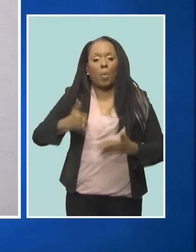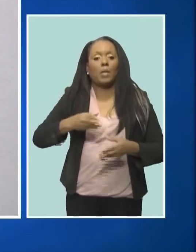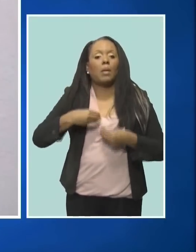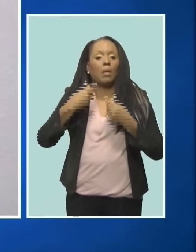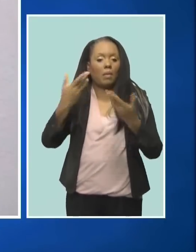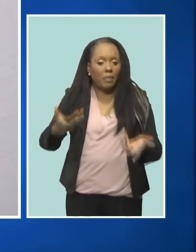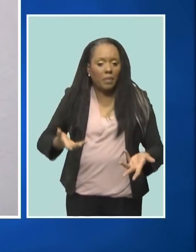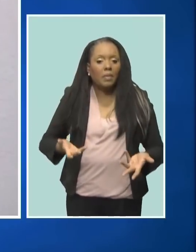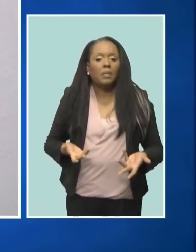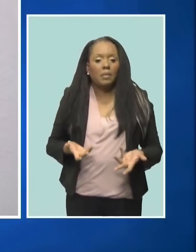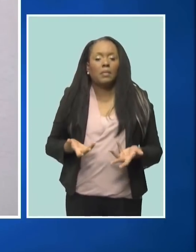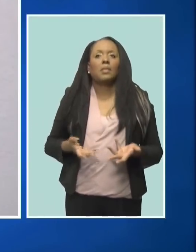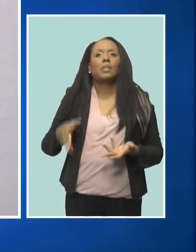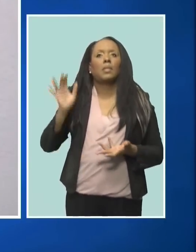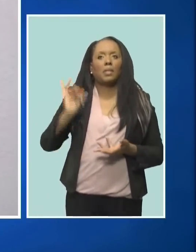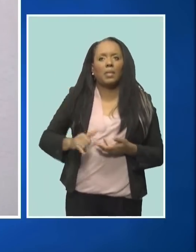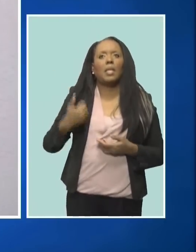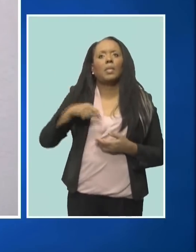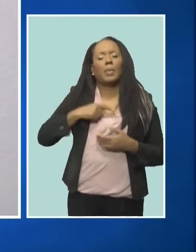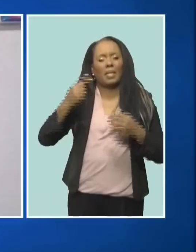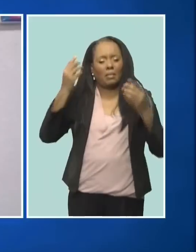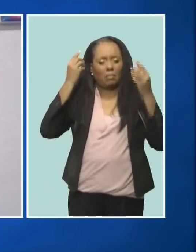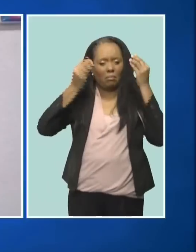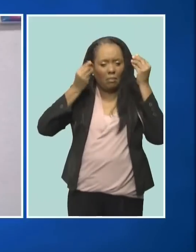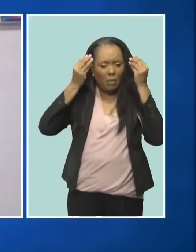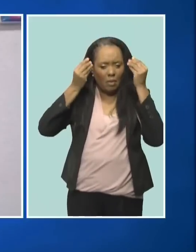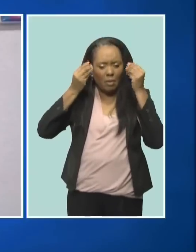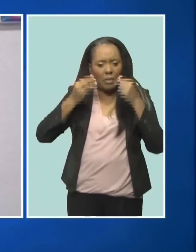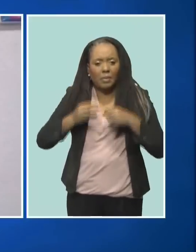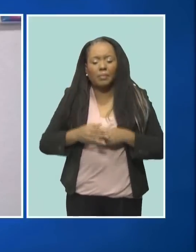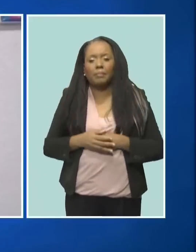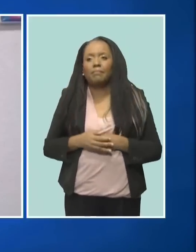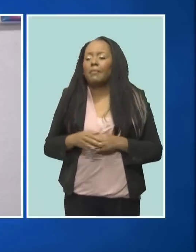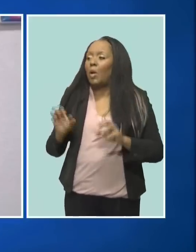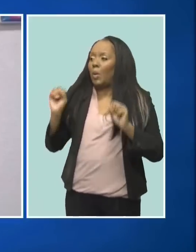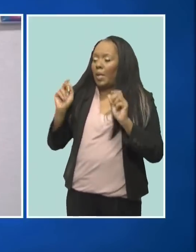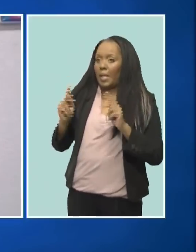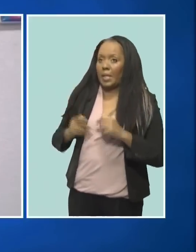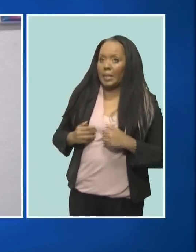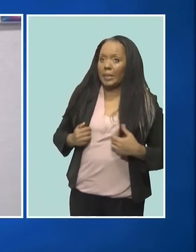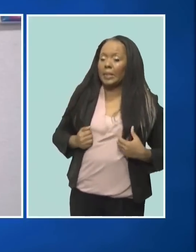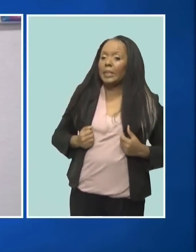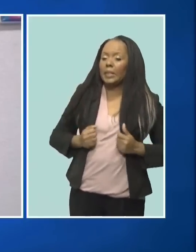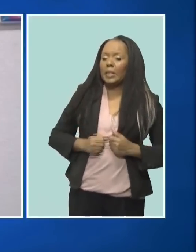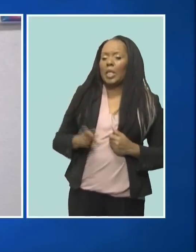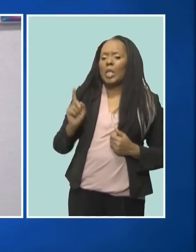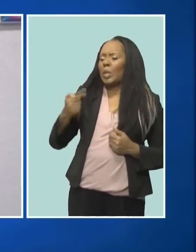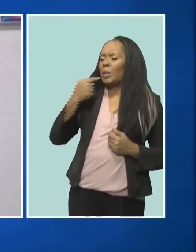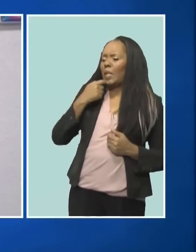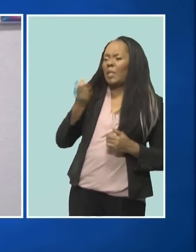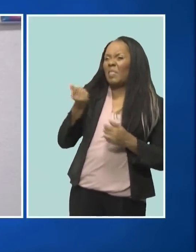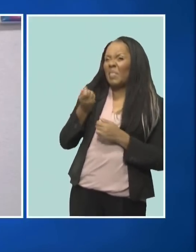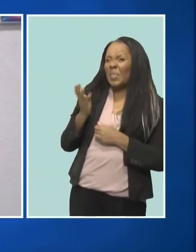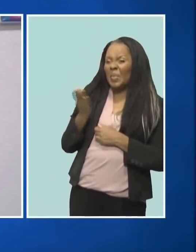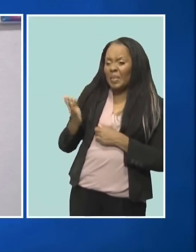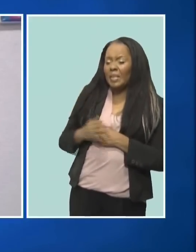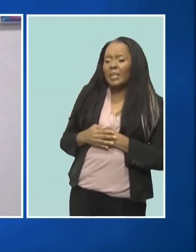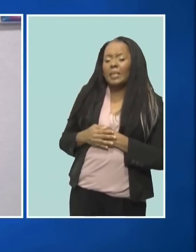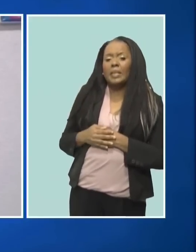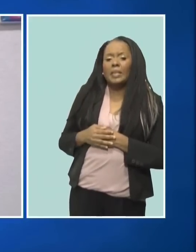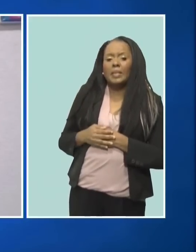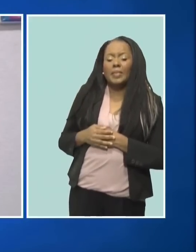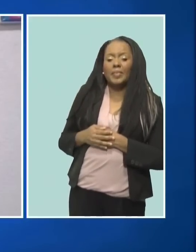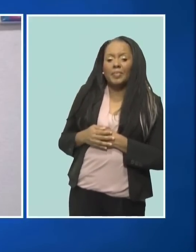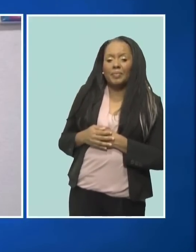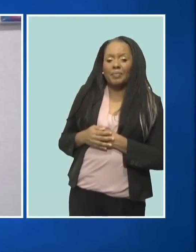the considerations that insurance companies will have to take. Okay, now you've singled out a few of those considerations, but